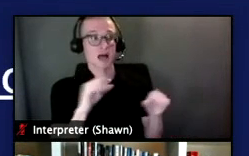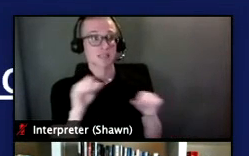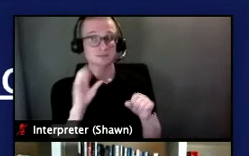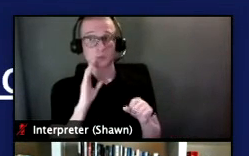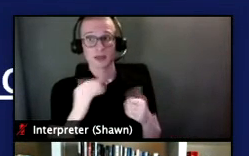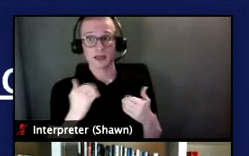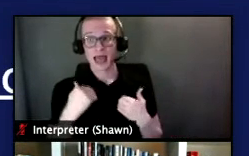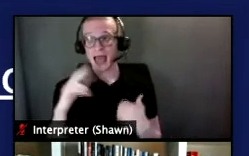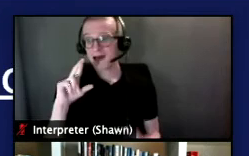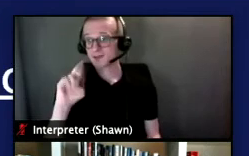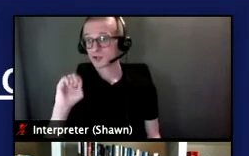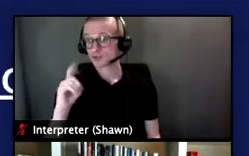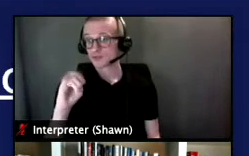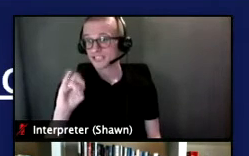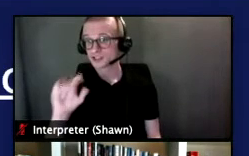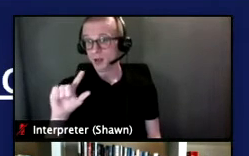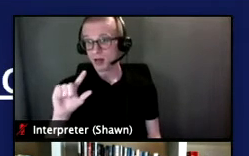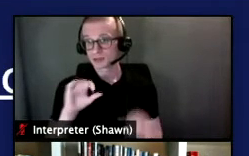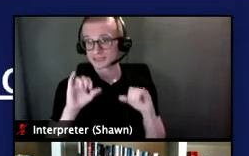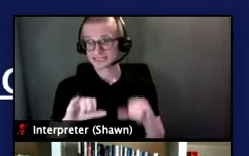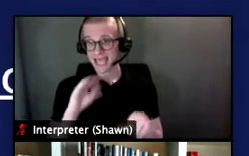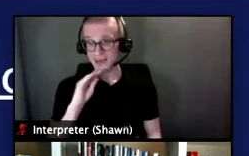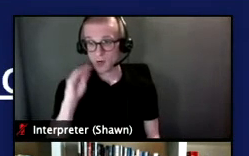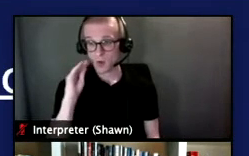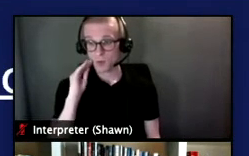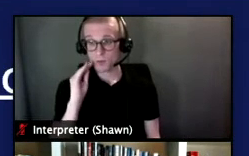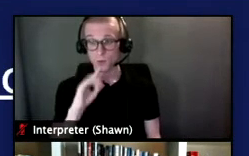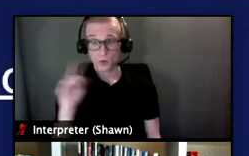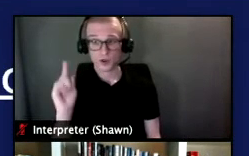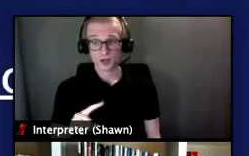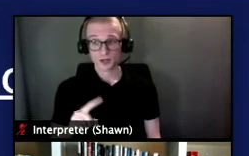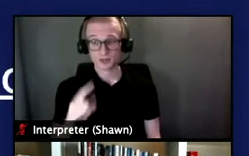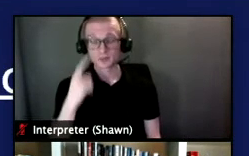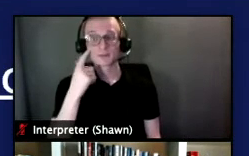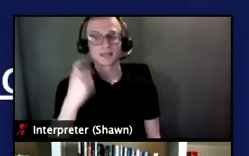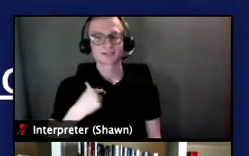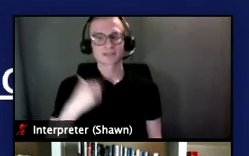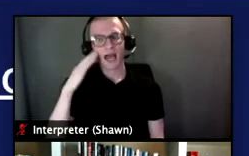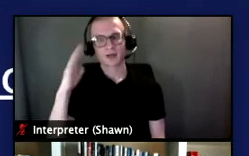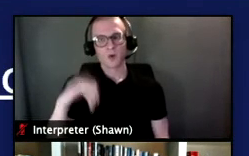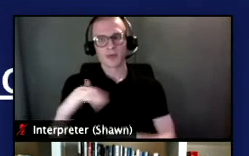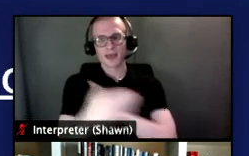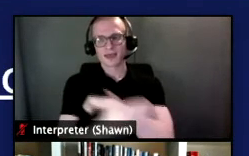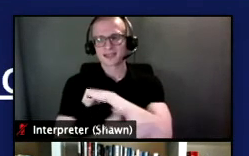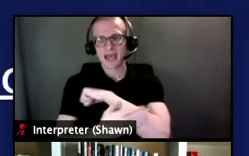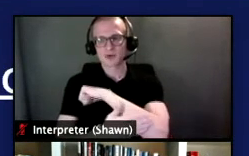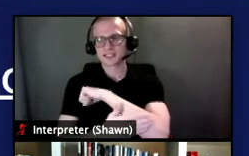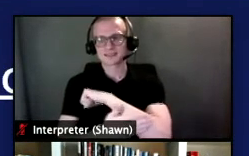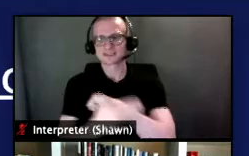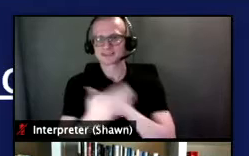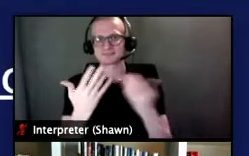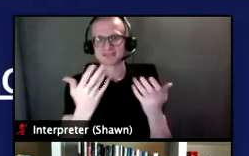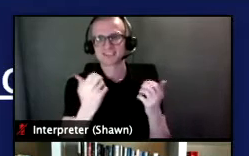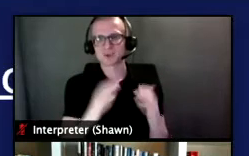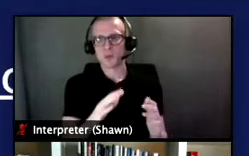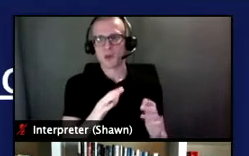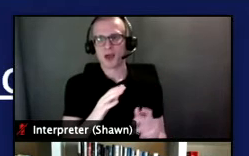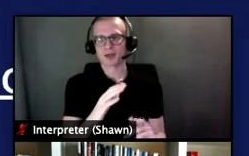stay-at-home order? Because I know the counties don't want to go alone with